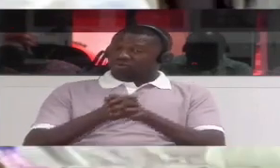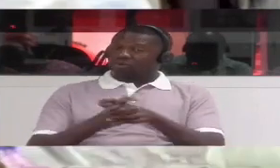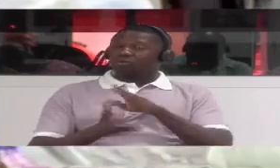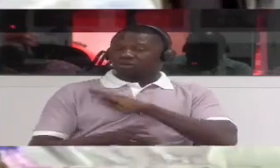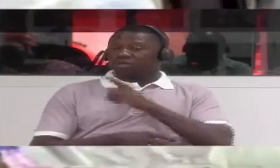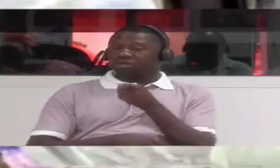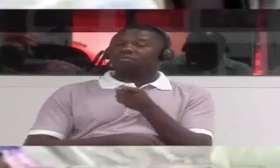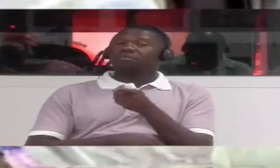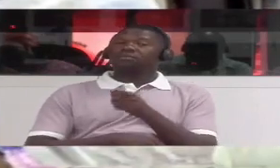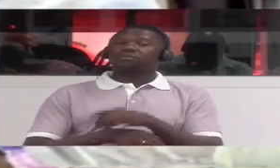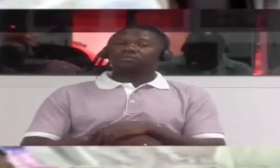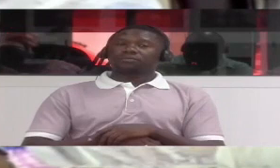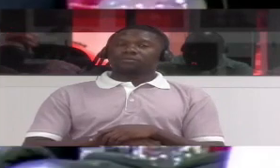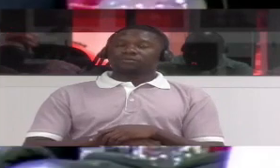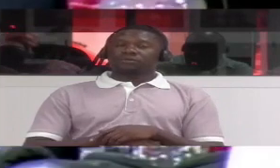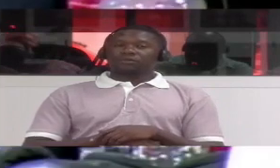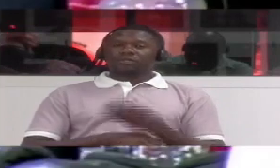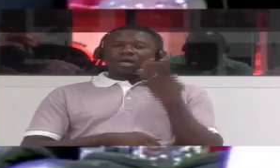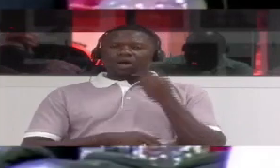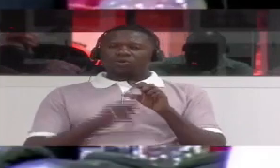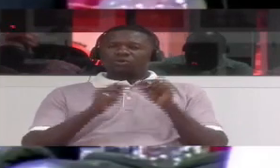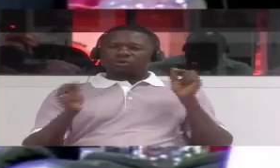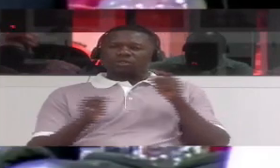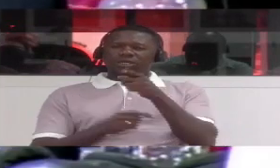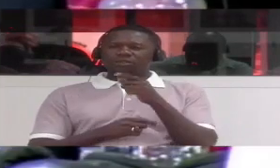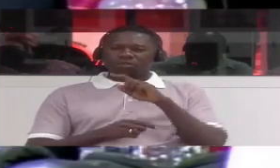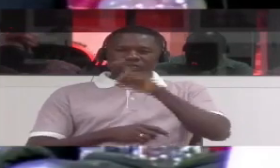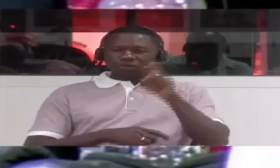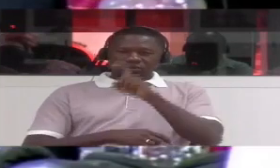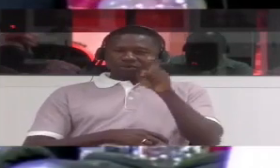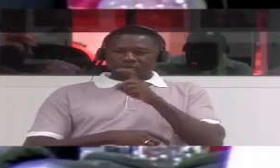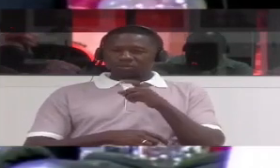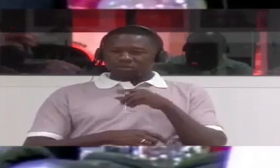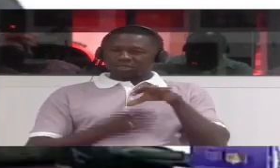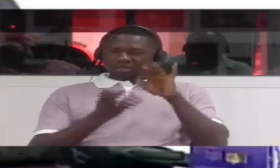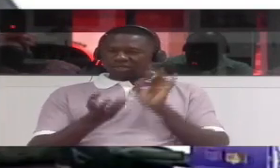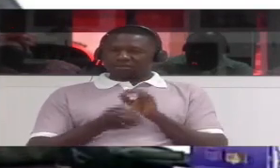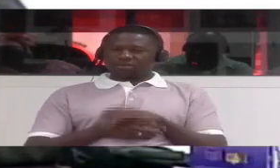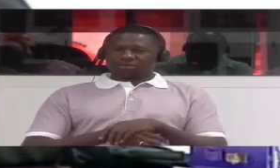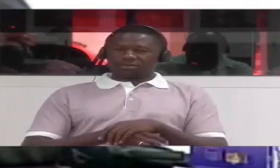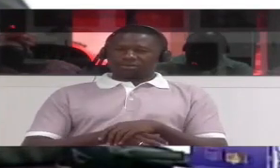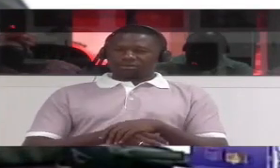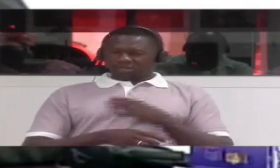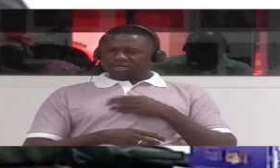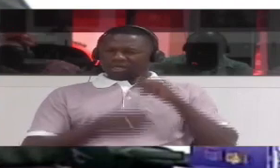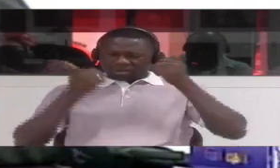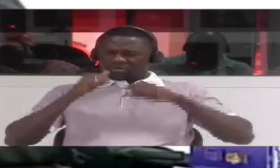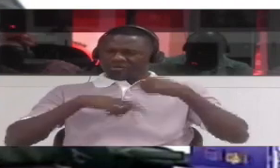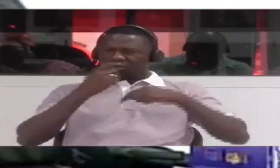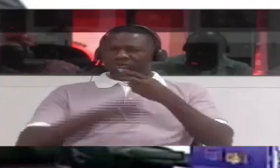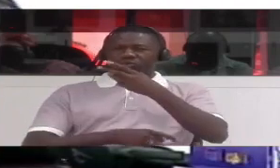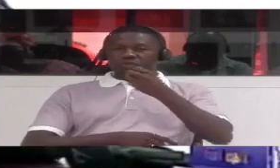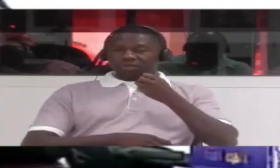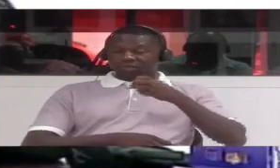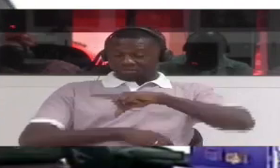How long did that process take, the questioning in that office? That took around 20 minutes or so. Nuru Seka was